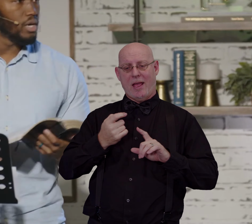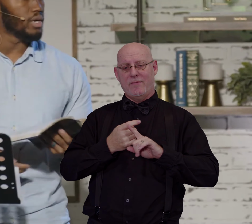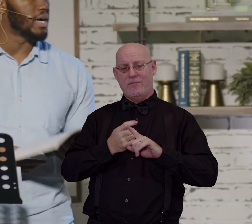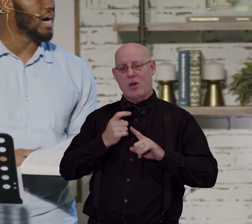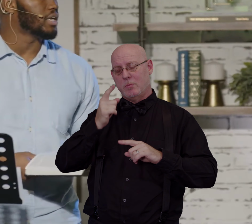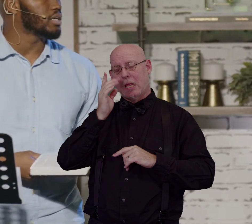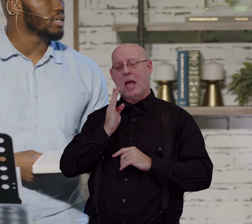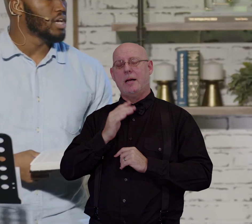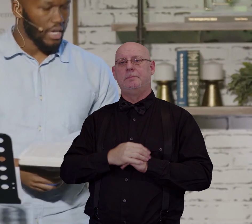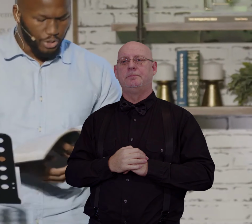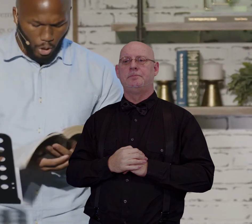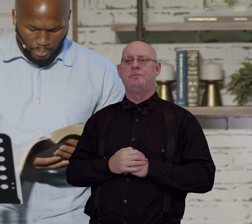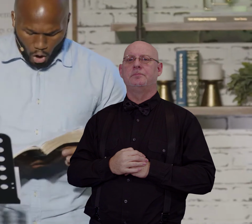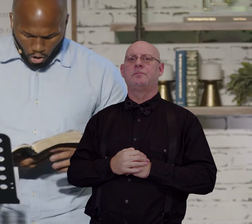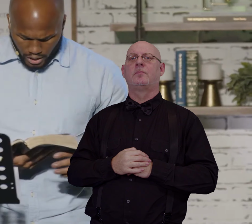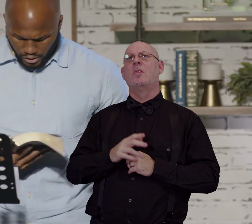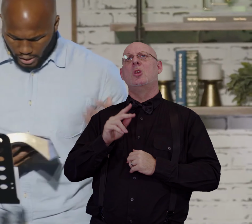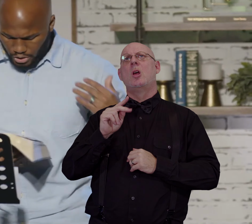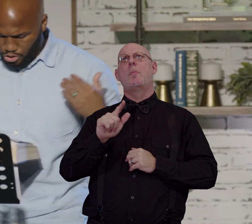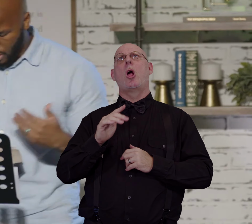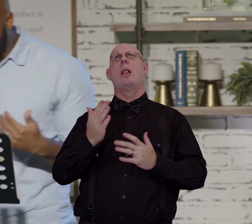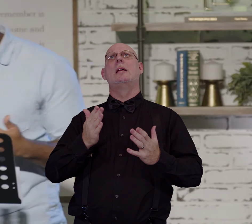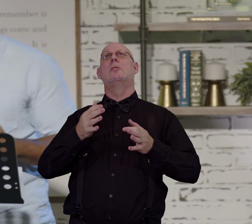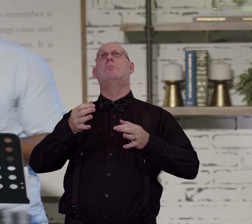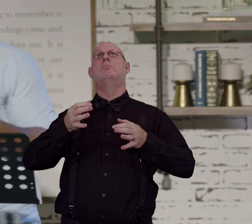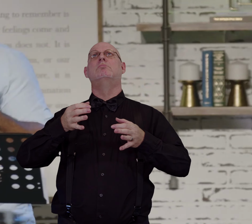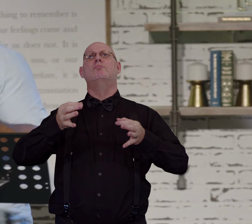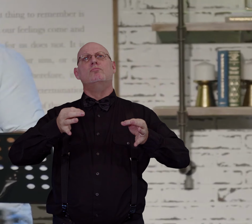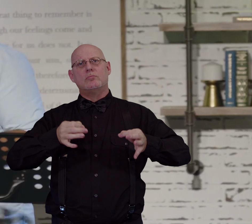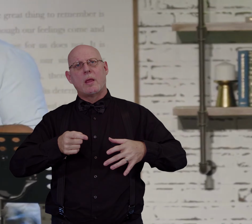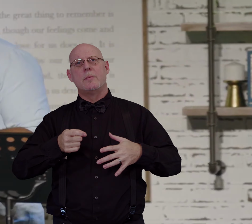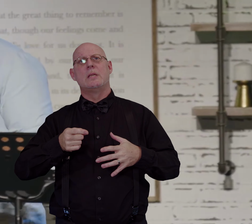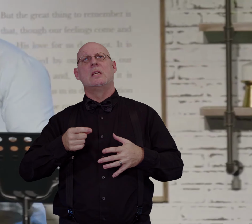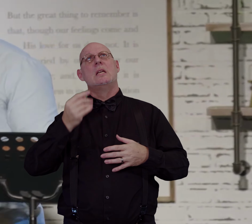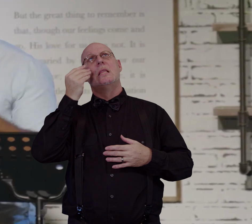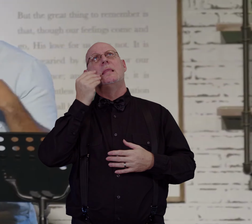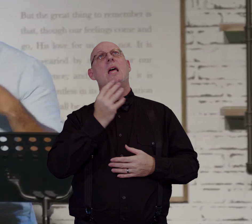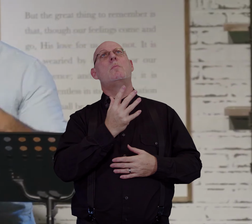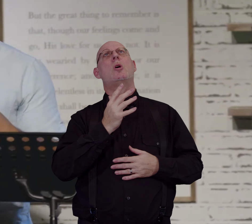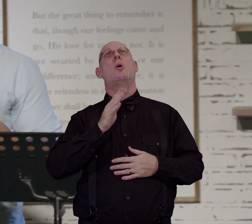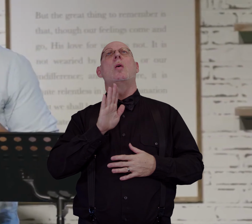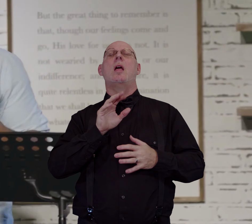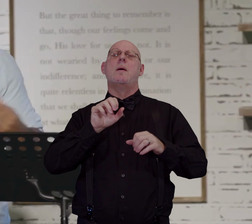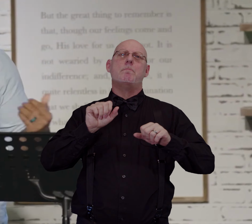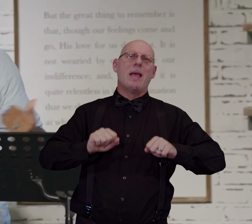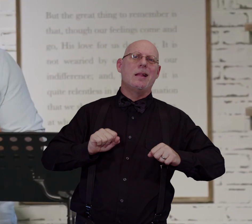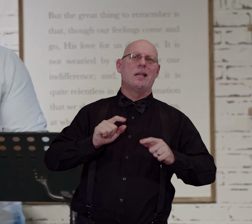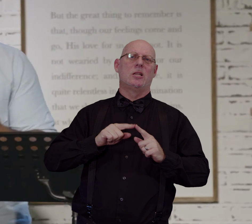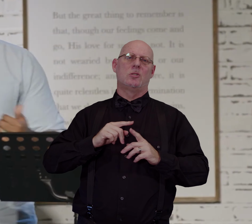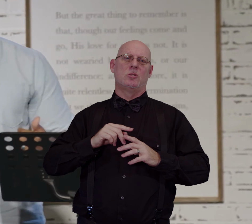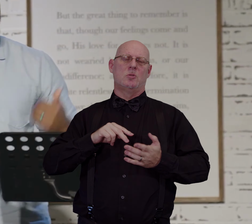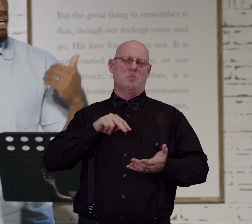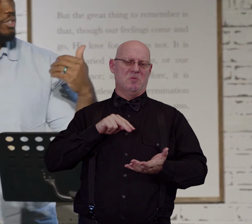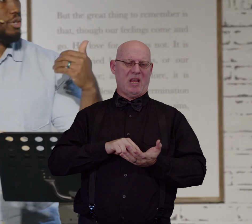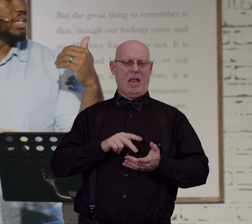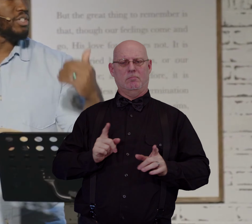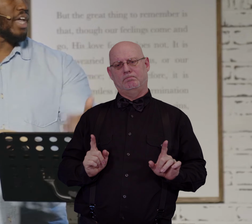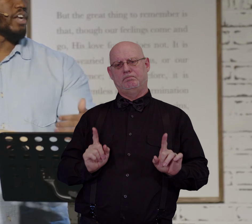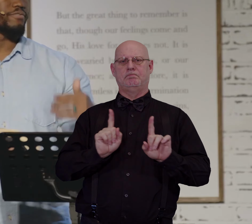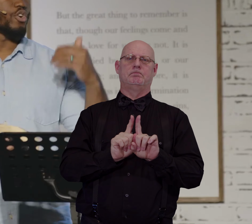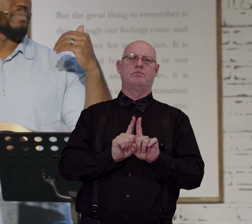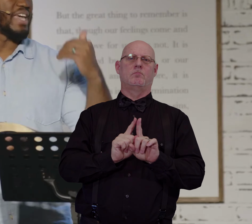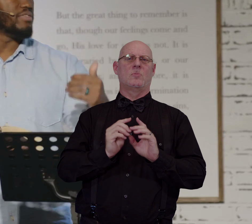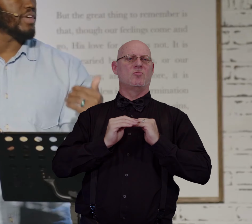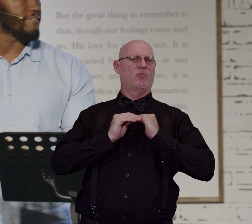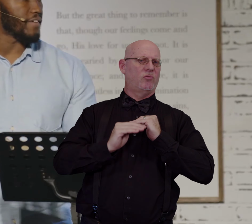from God. And so Paul here, in instructing them, is letting them know their ability to stand side by side, to